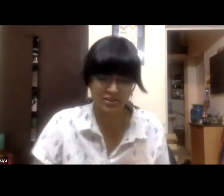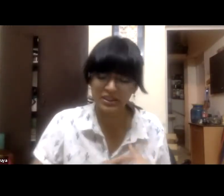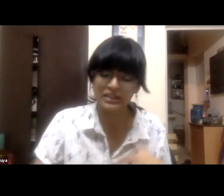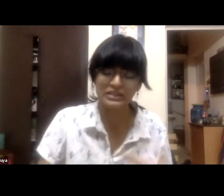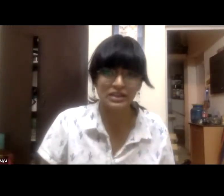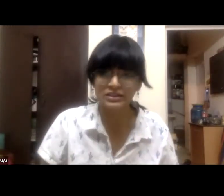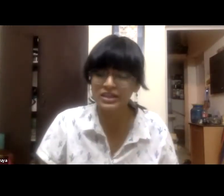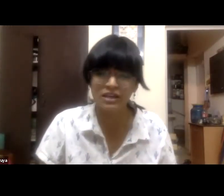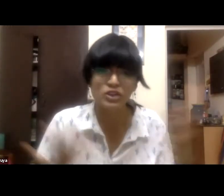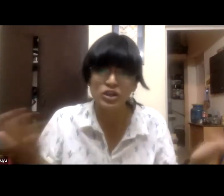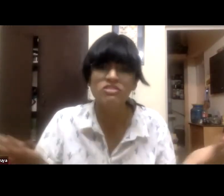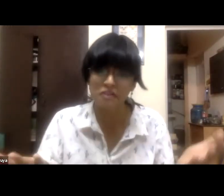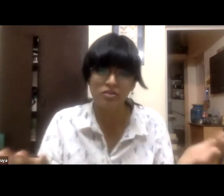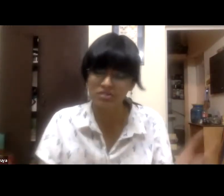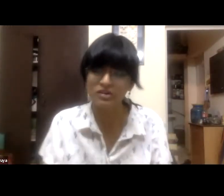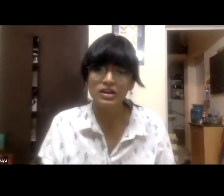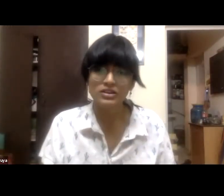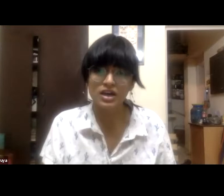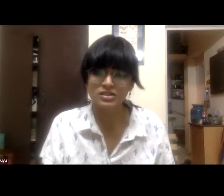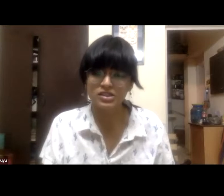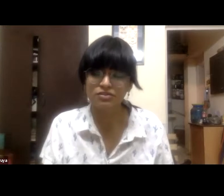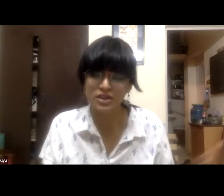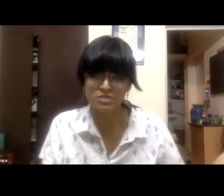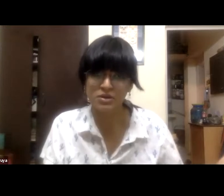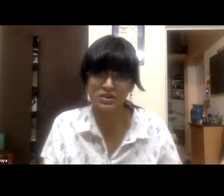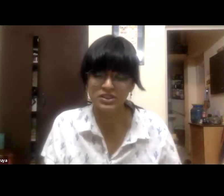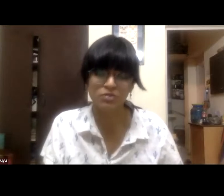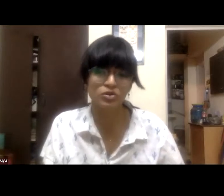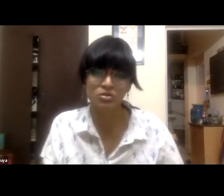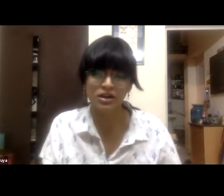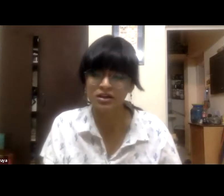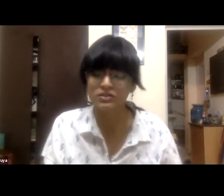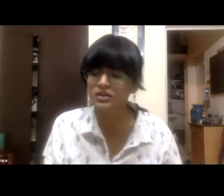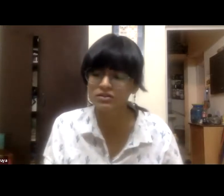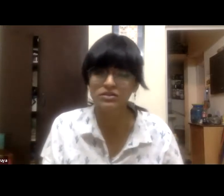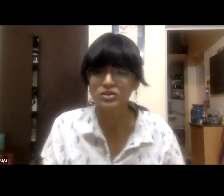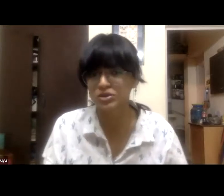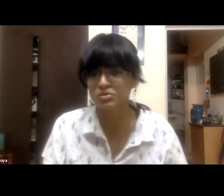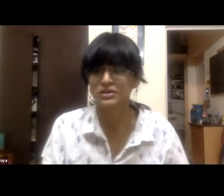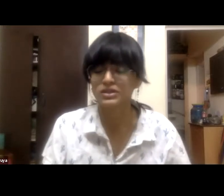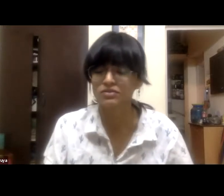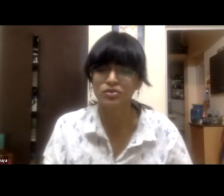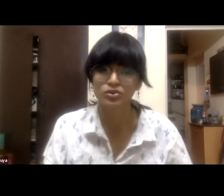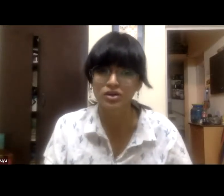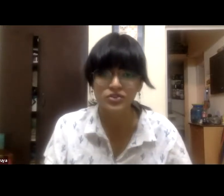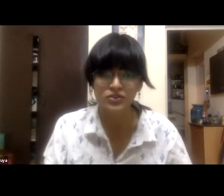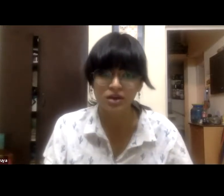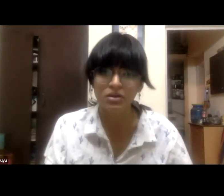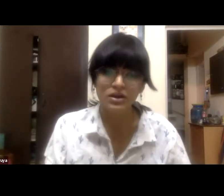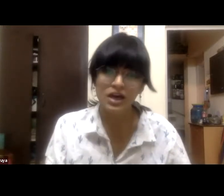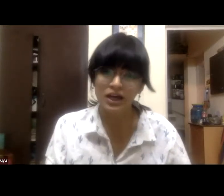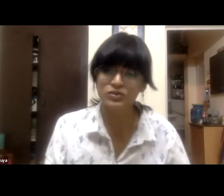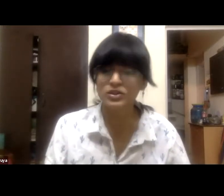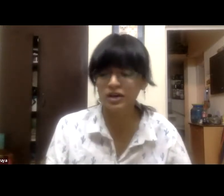diaries, cross-relate dates, and eventually we found that the first paintings that Bhuribai had ever done, Jyoti Bhatt had taken photographs of